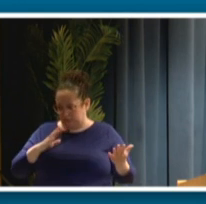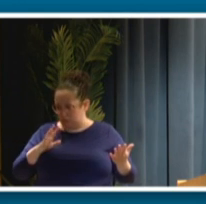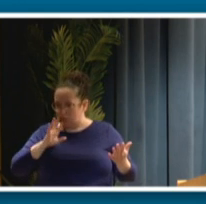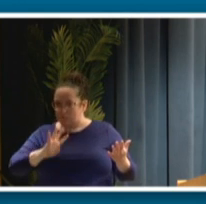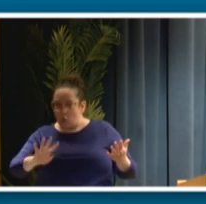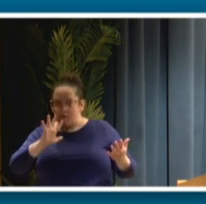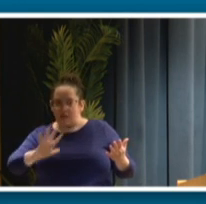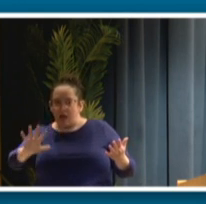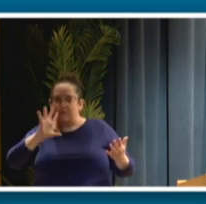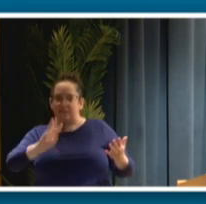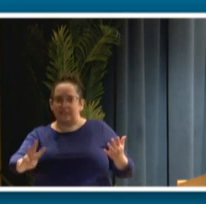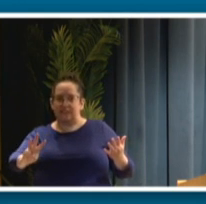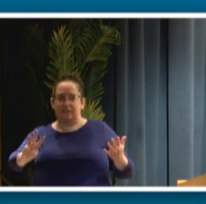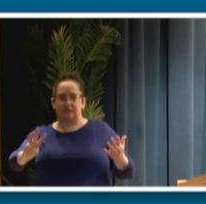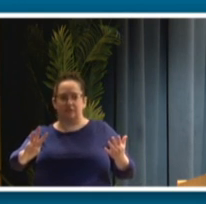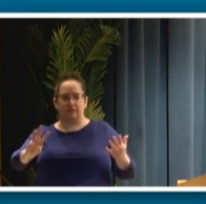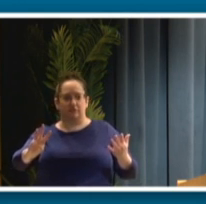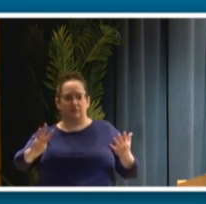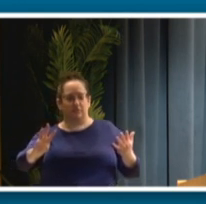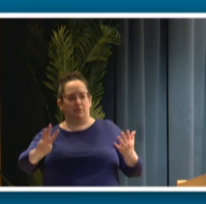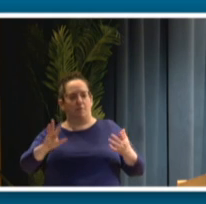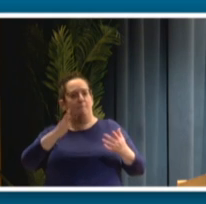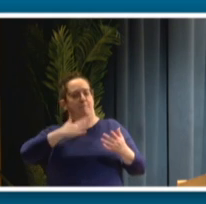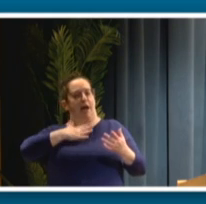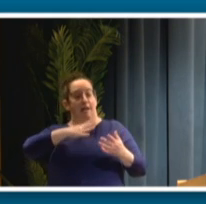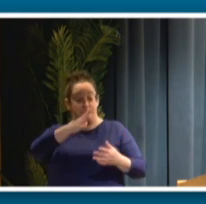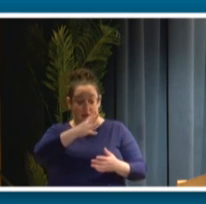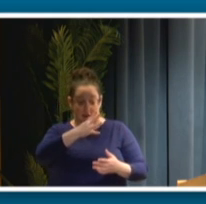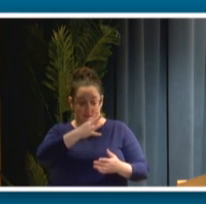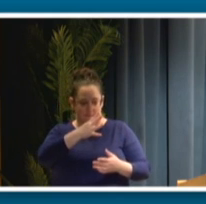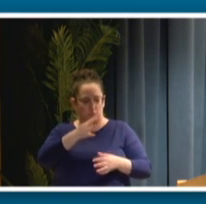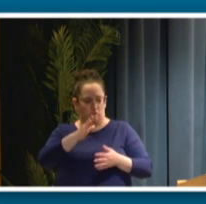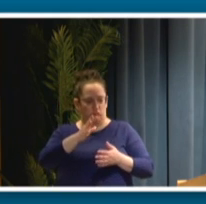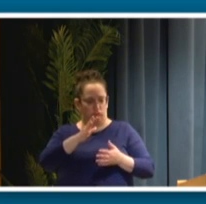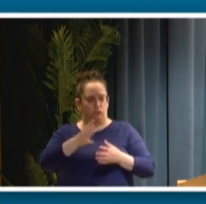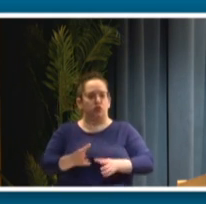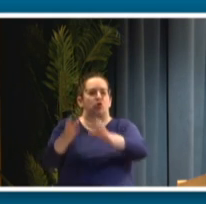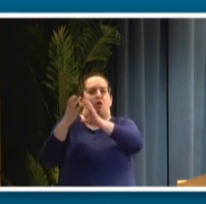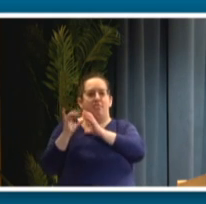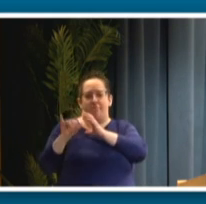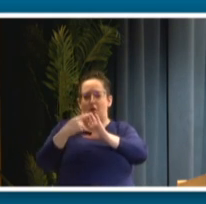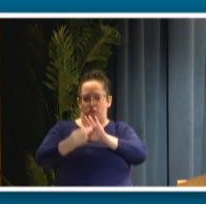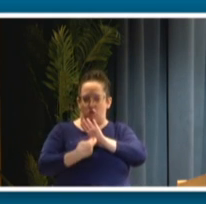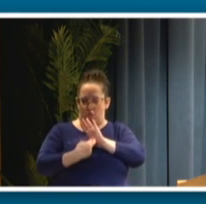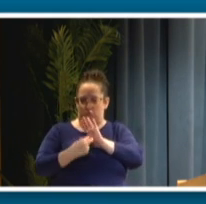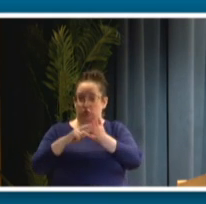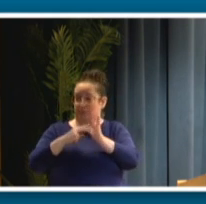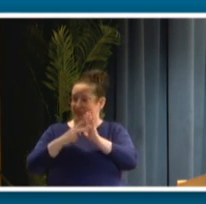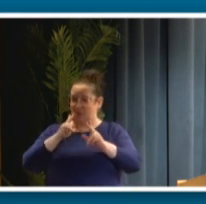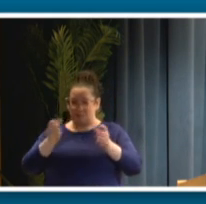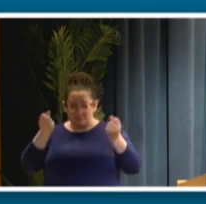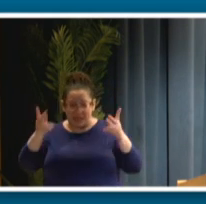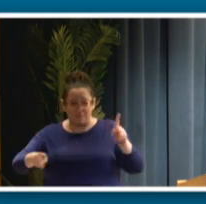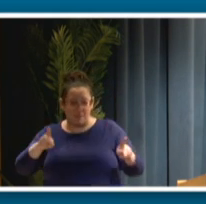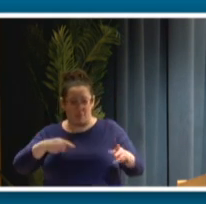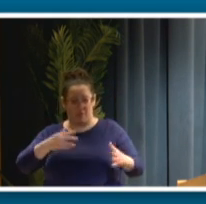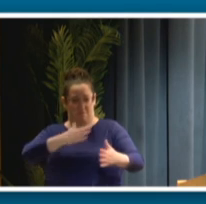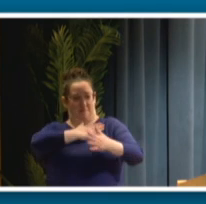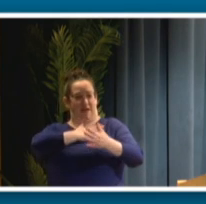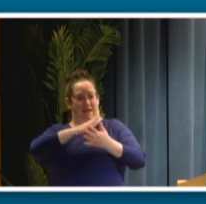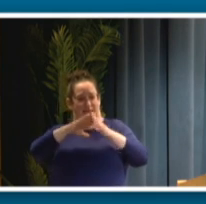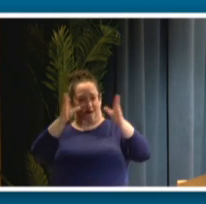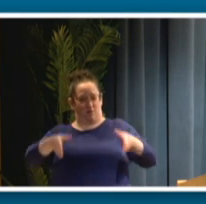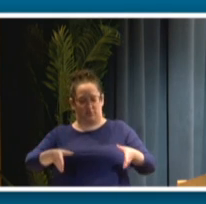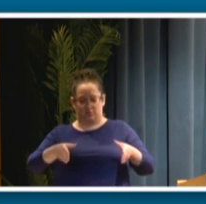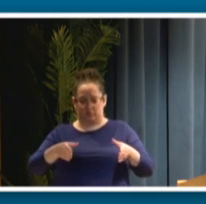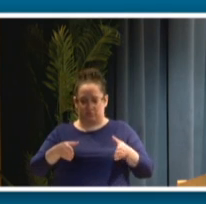know, we were always there in my mother's house. And this is 8, 9 people at a time. And in those teenage years, what she did for us